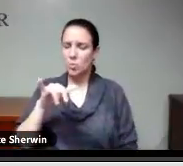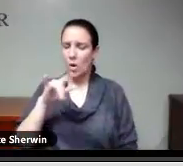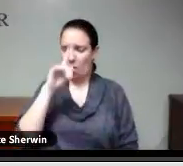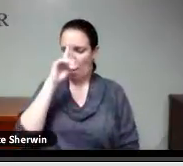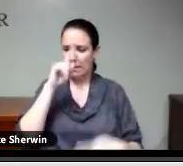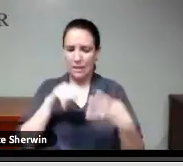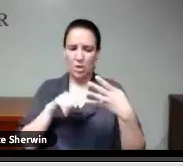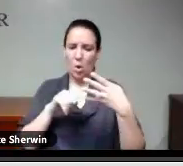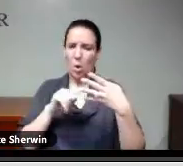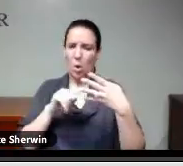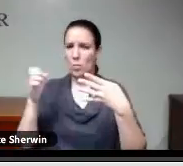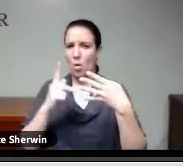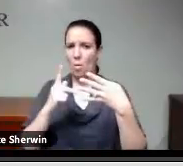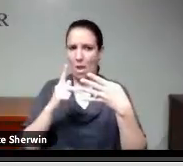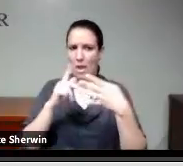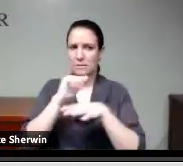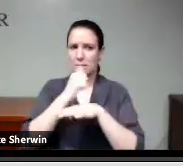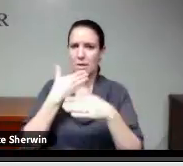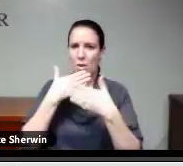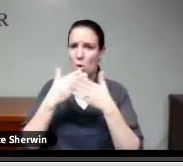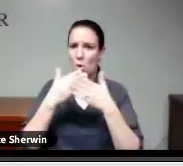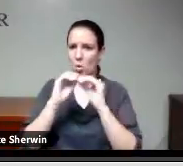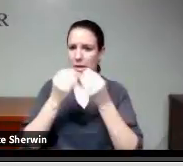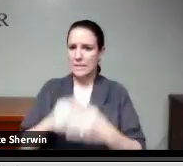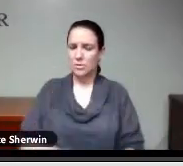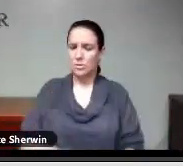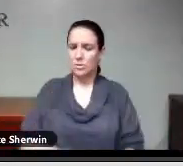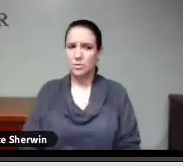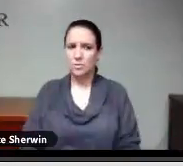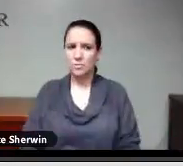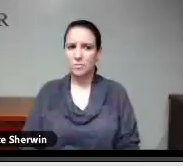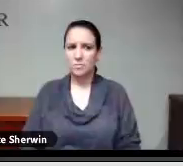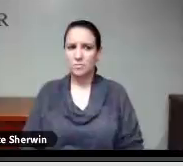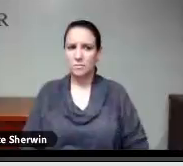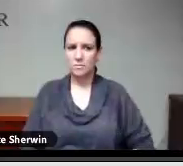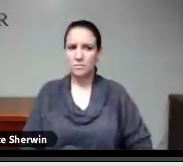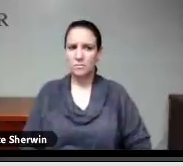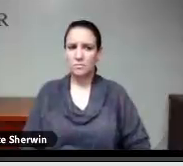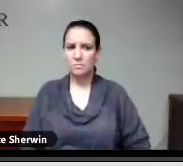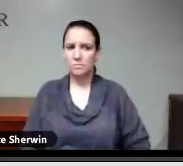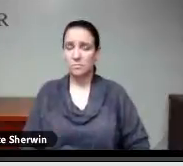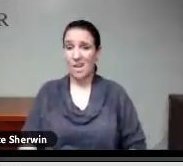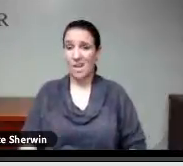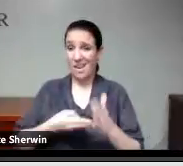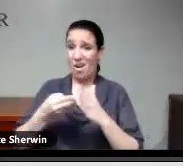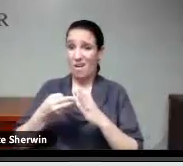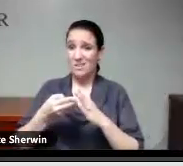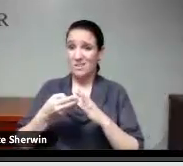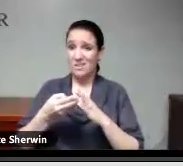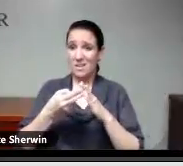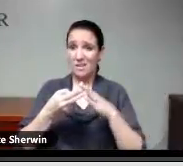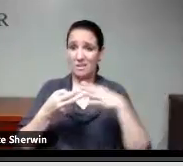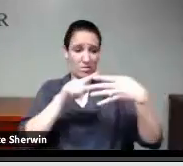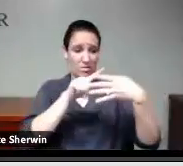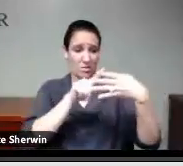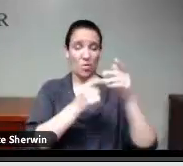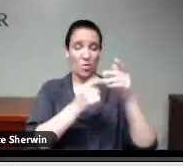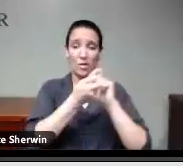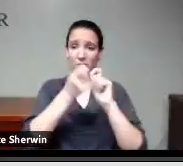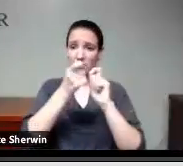us. So it basically, in essence, translates to these 4 questions, those 4 levels of